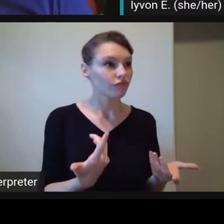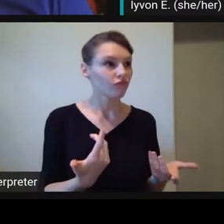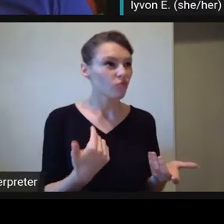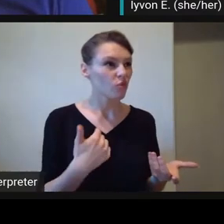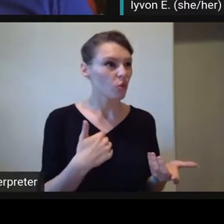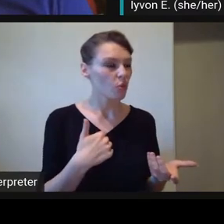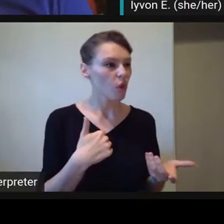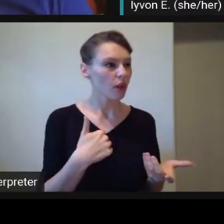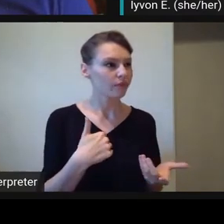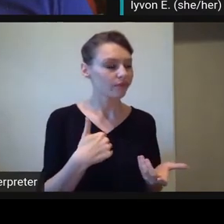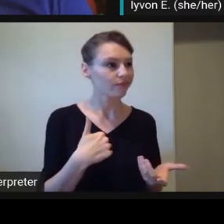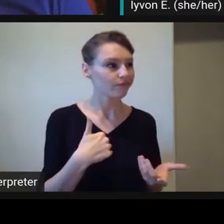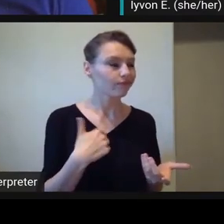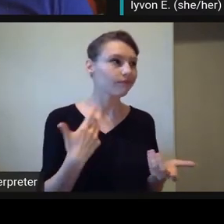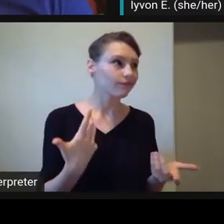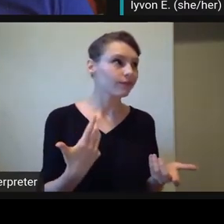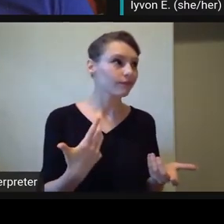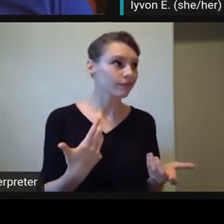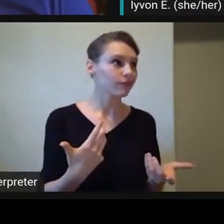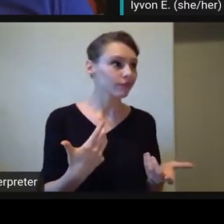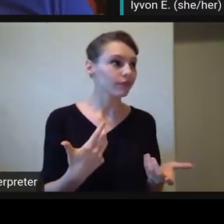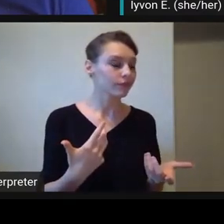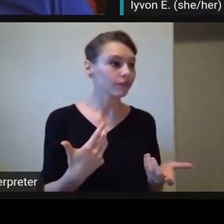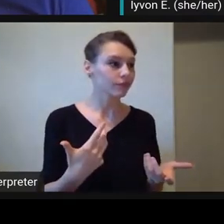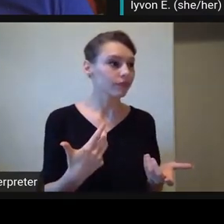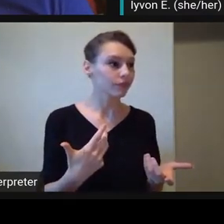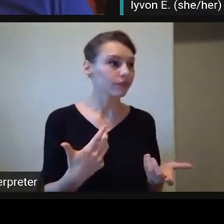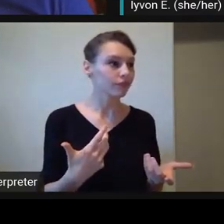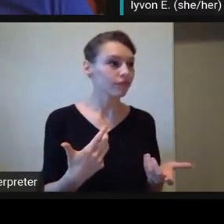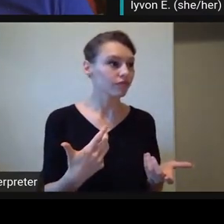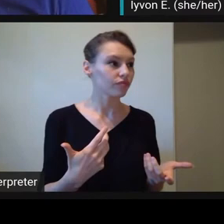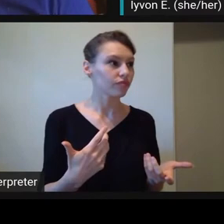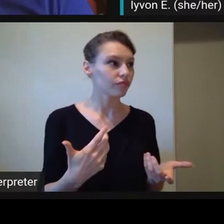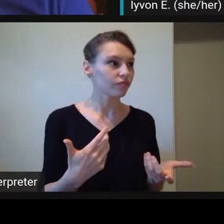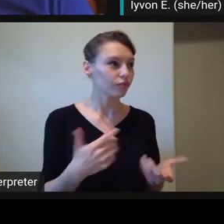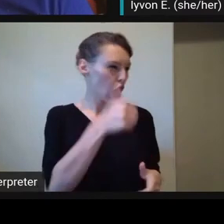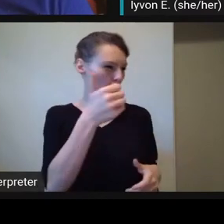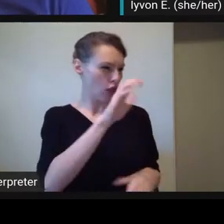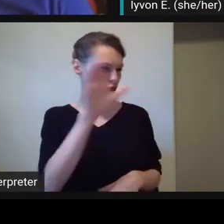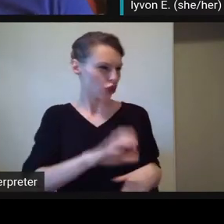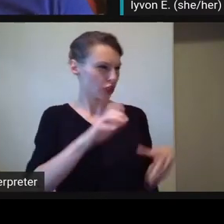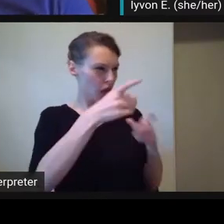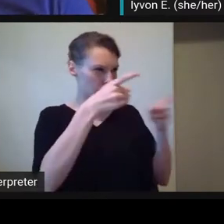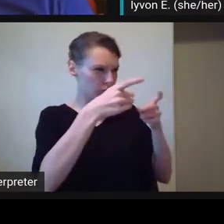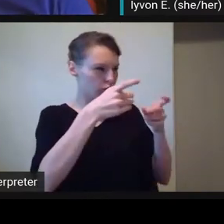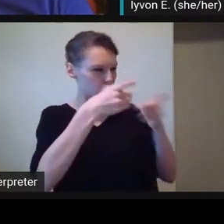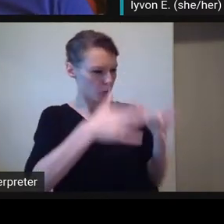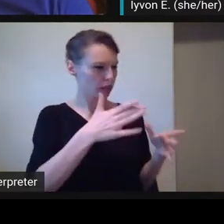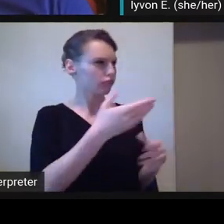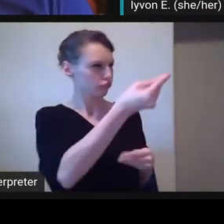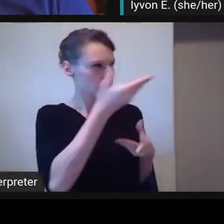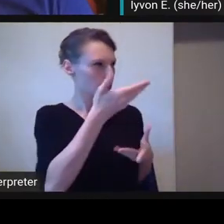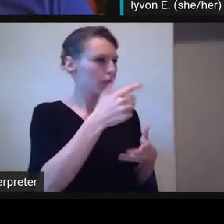director in Chicago, Jess Hutchinson, once I said, there are three reasons to do a show: the money, the script, and the people, and you need at